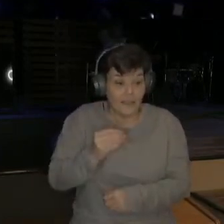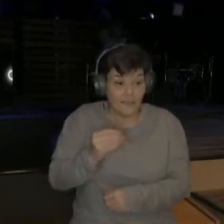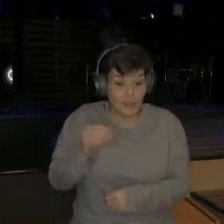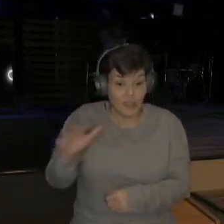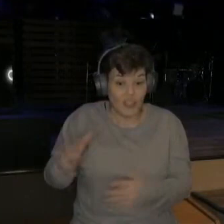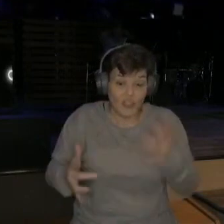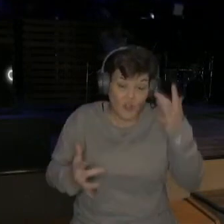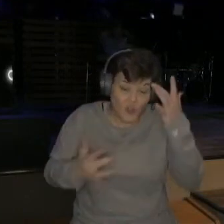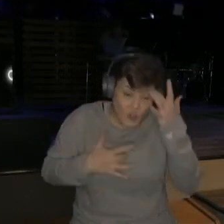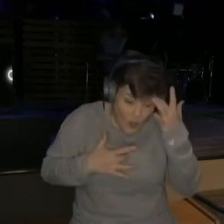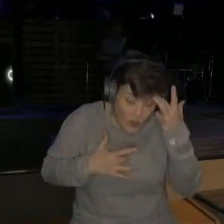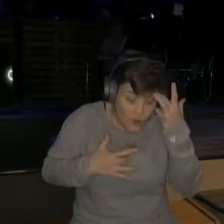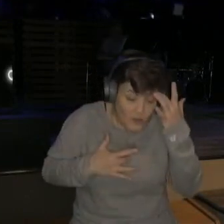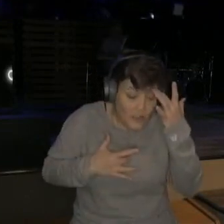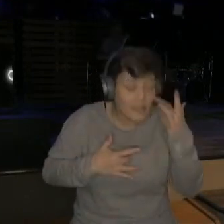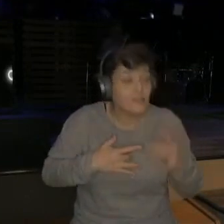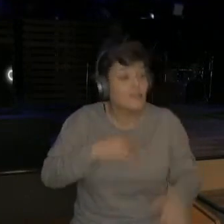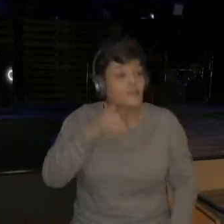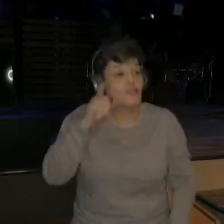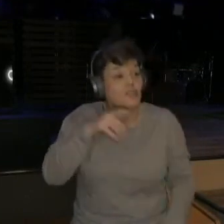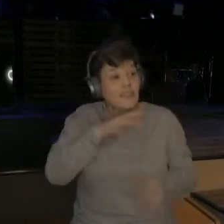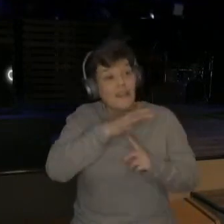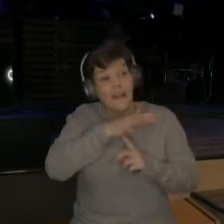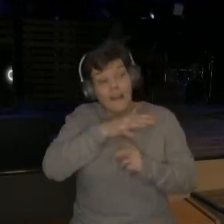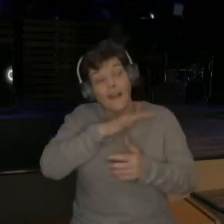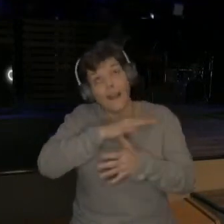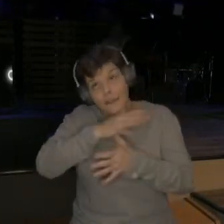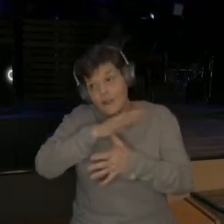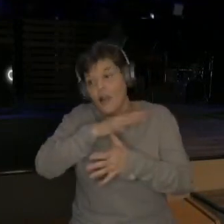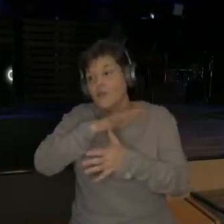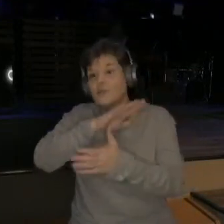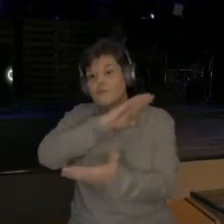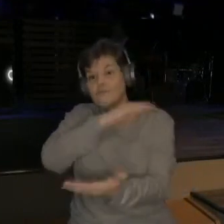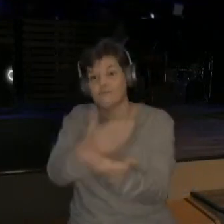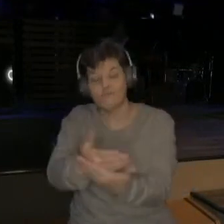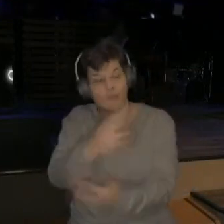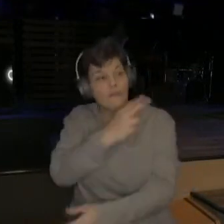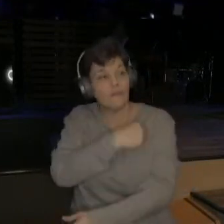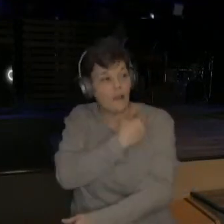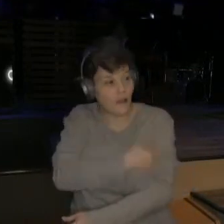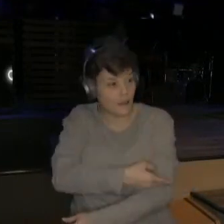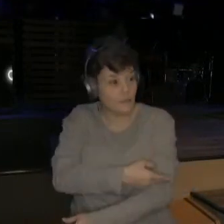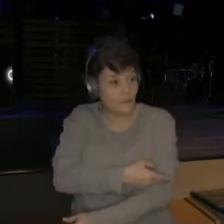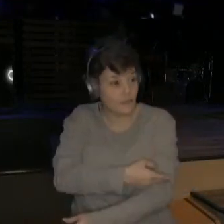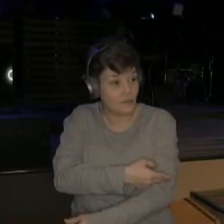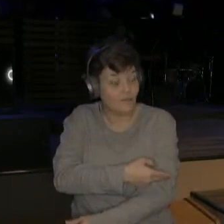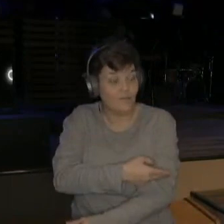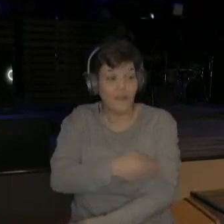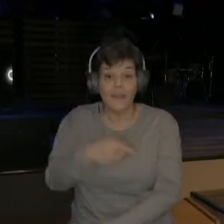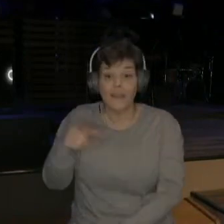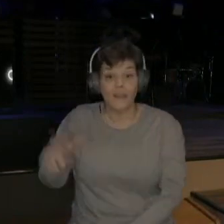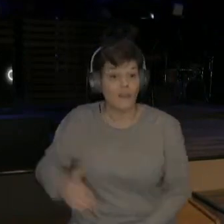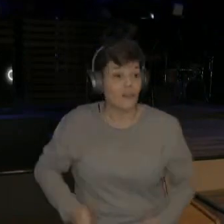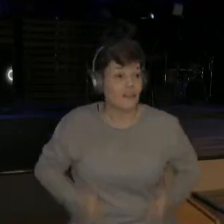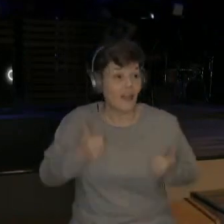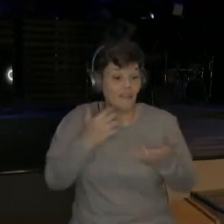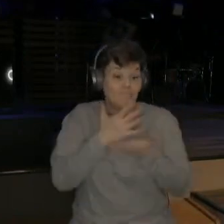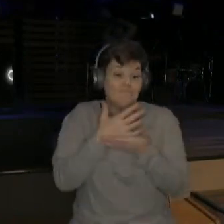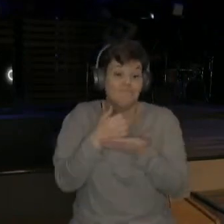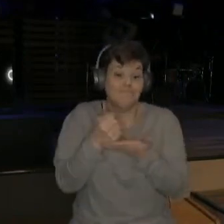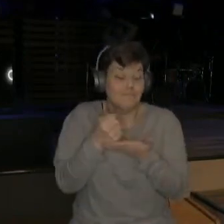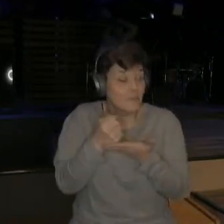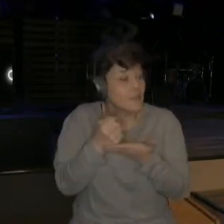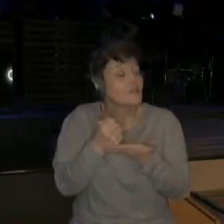hours. And most importantly, the liver that was a donor match for Brenda was also a match